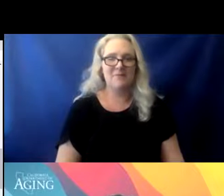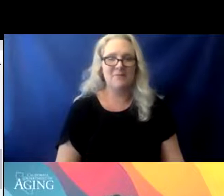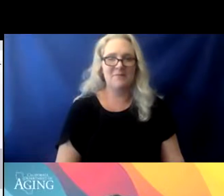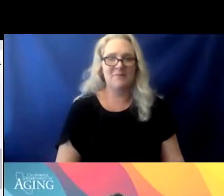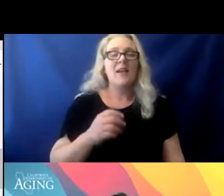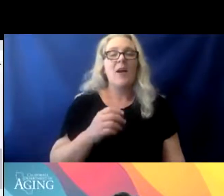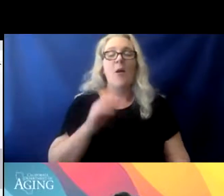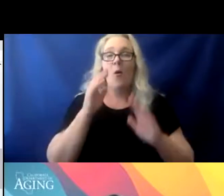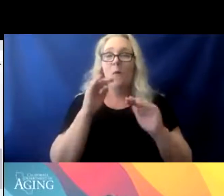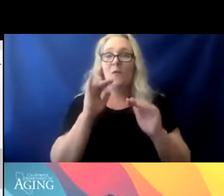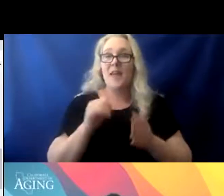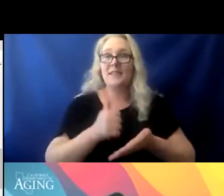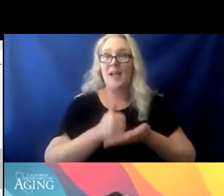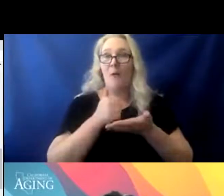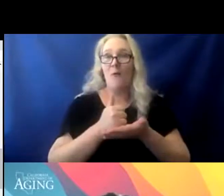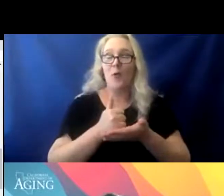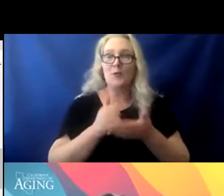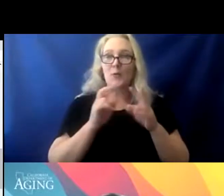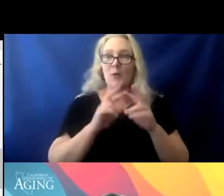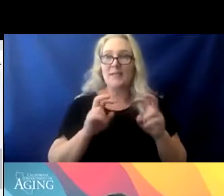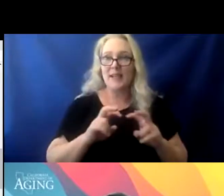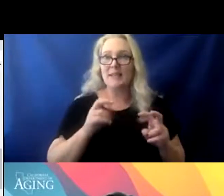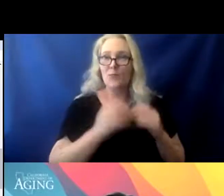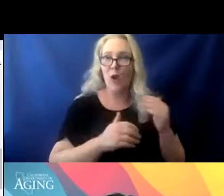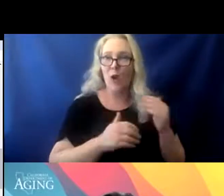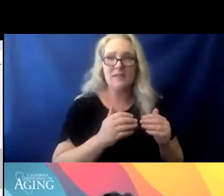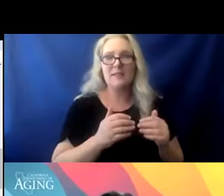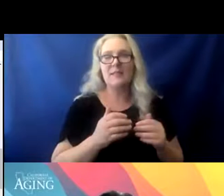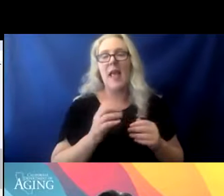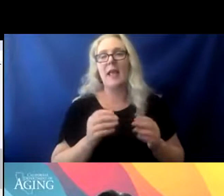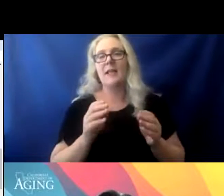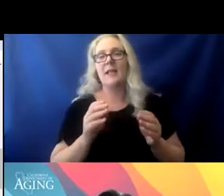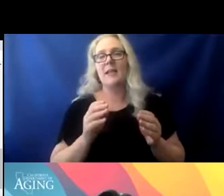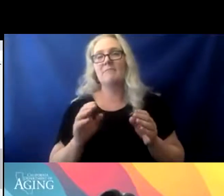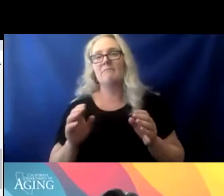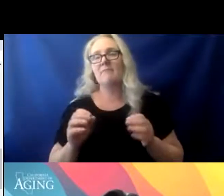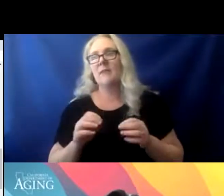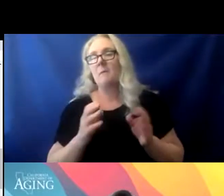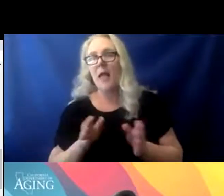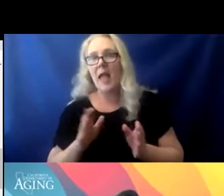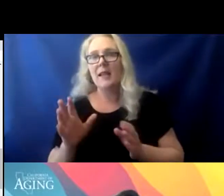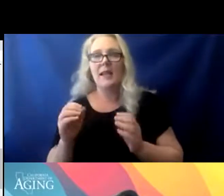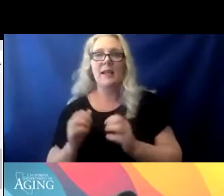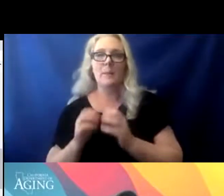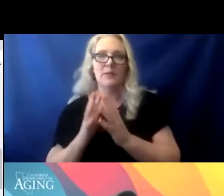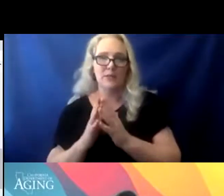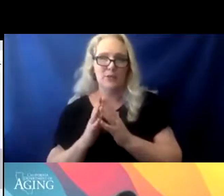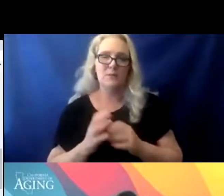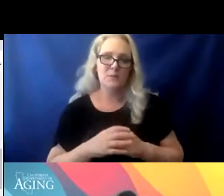able to assess progress and also engage in planning and implementation across the board.